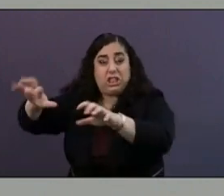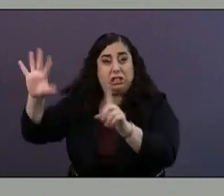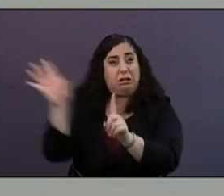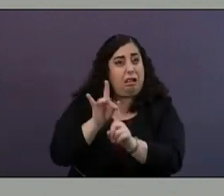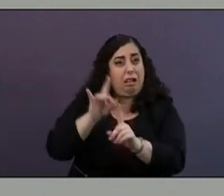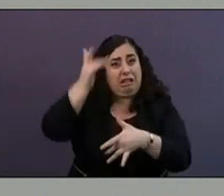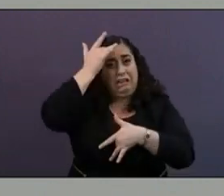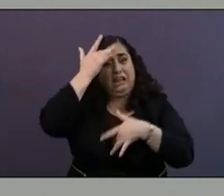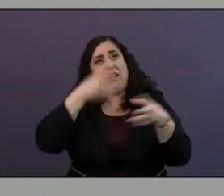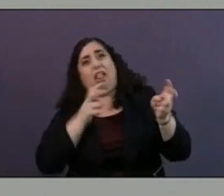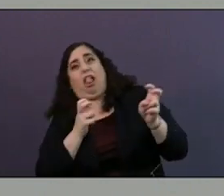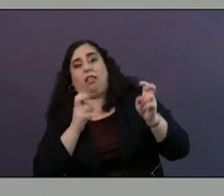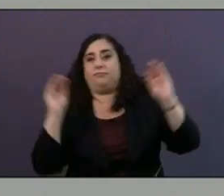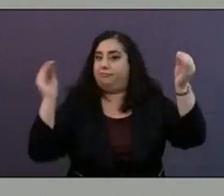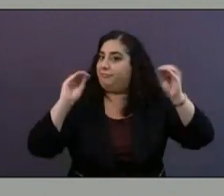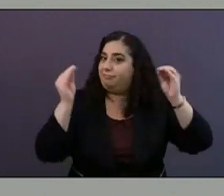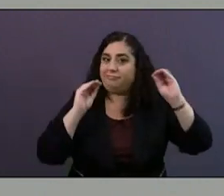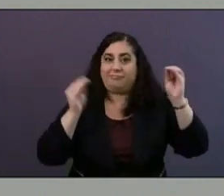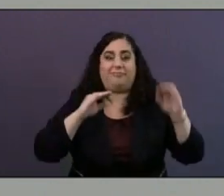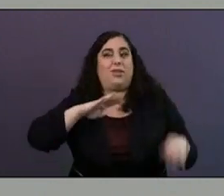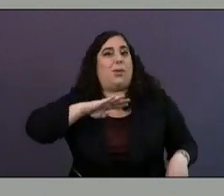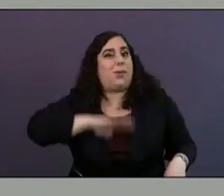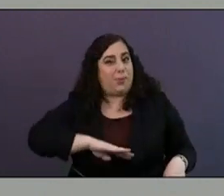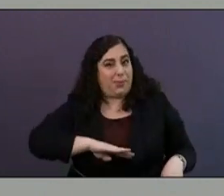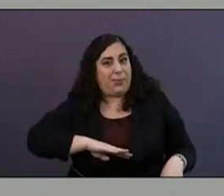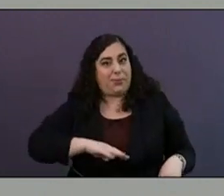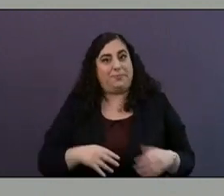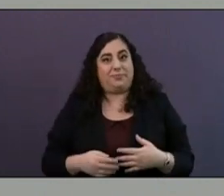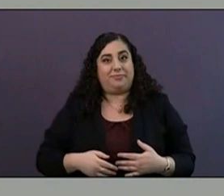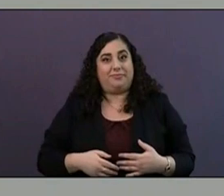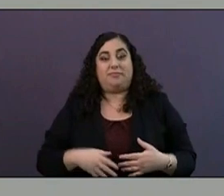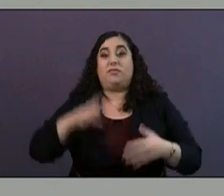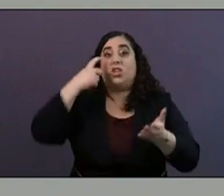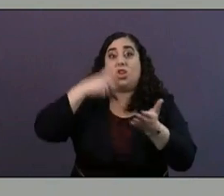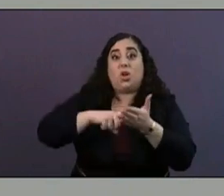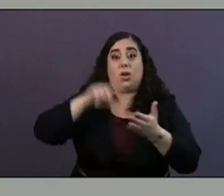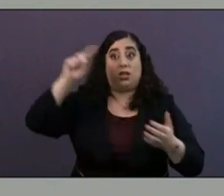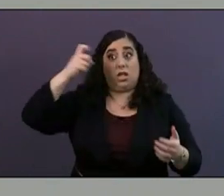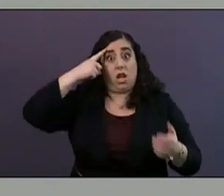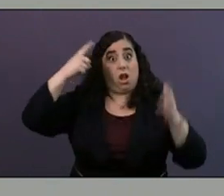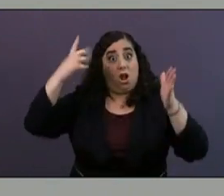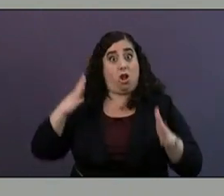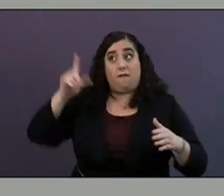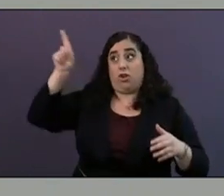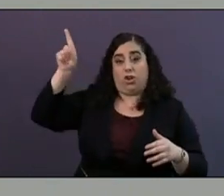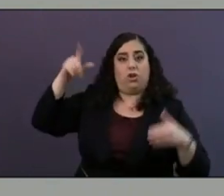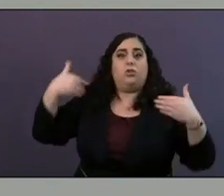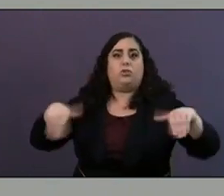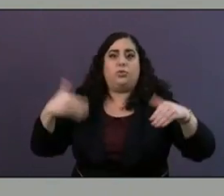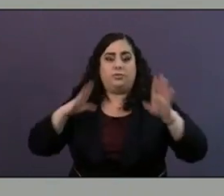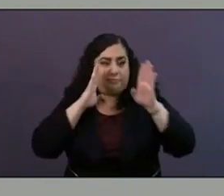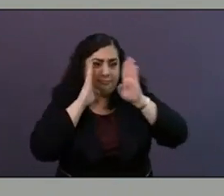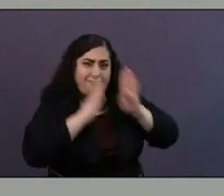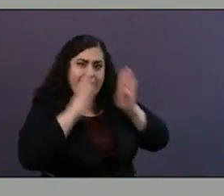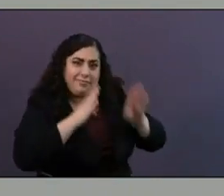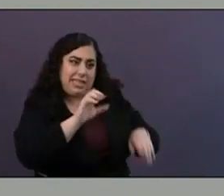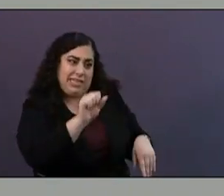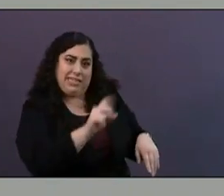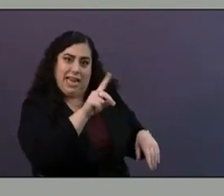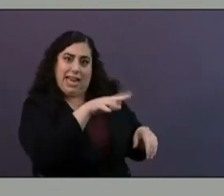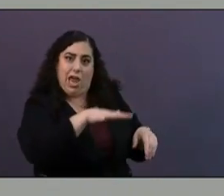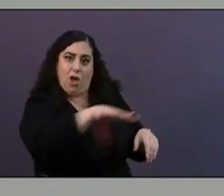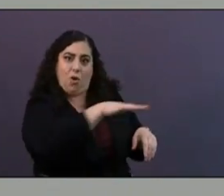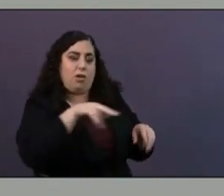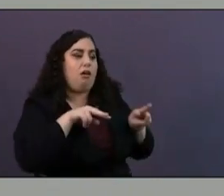today, we got some really good news, as you indicated, from the governor. The governor is listening to San Diego County, paying attention